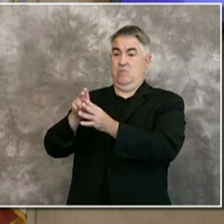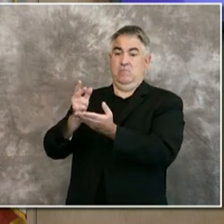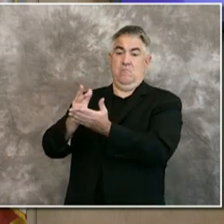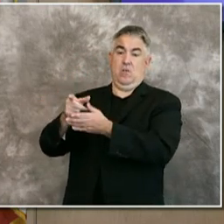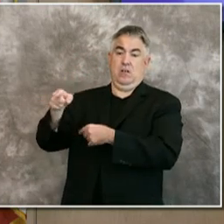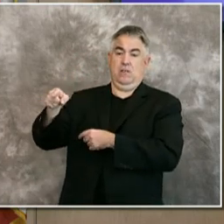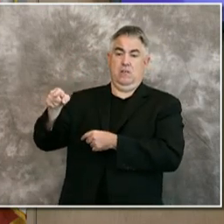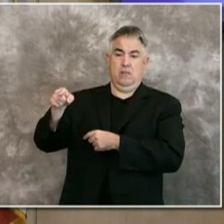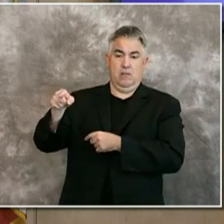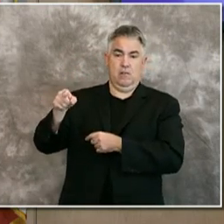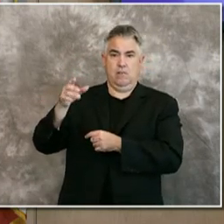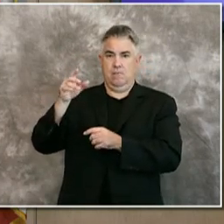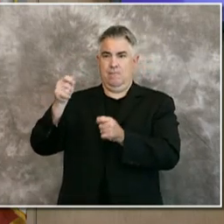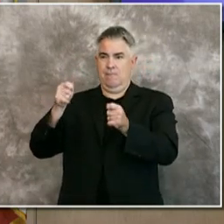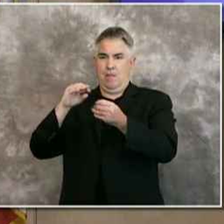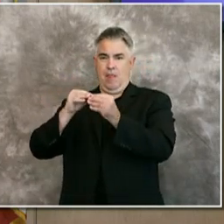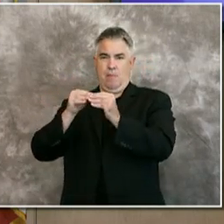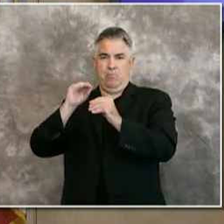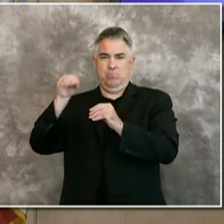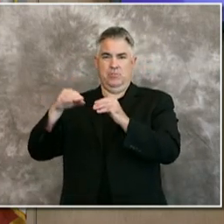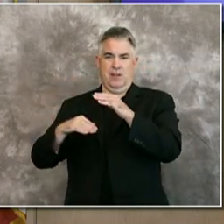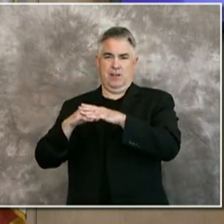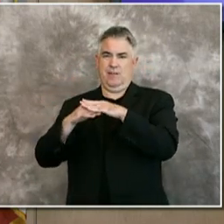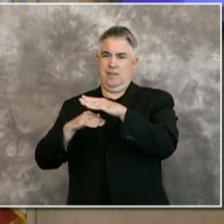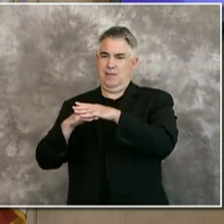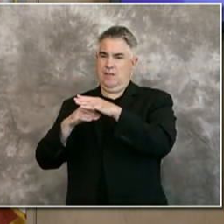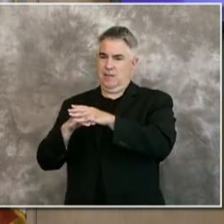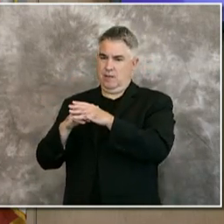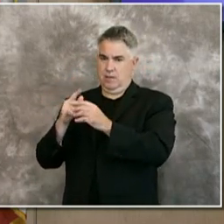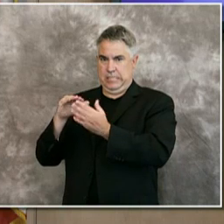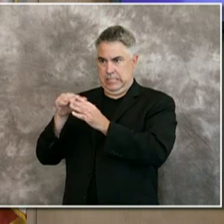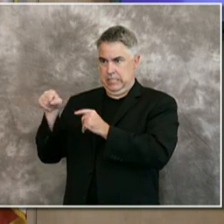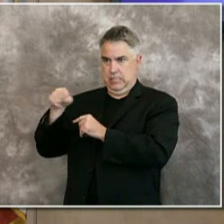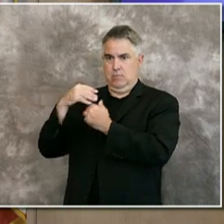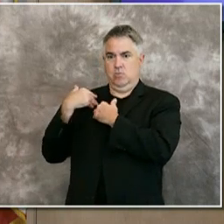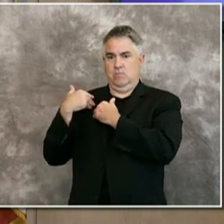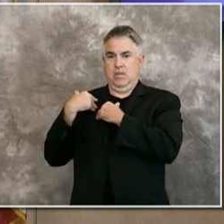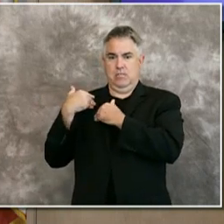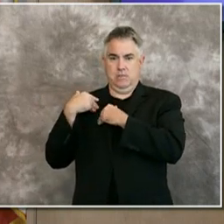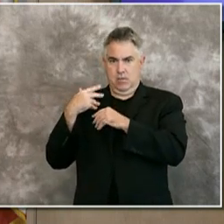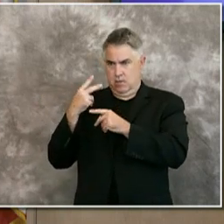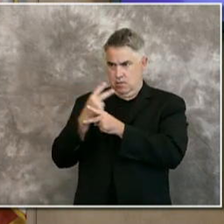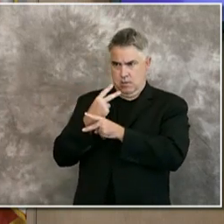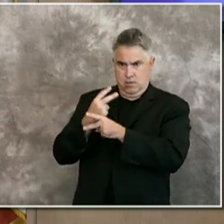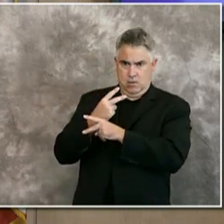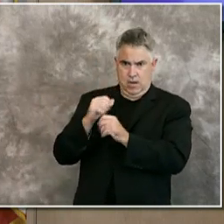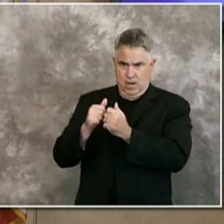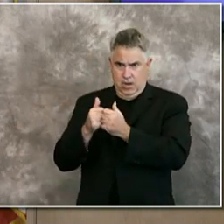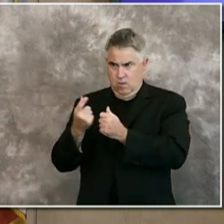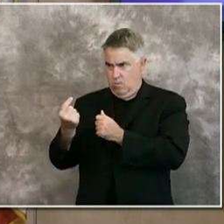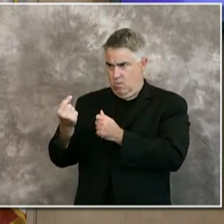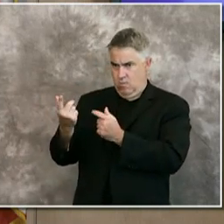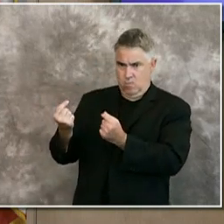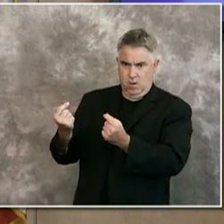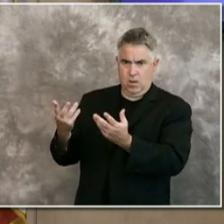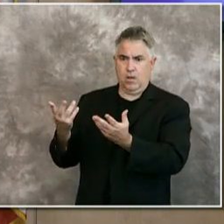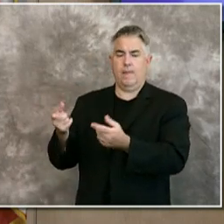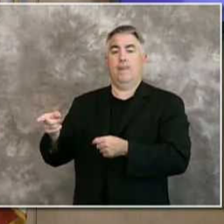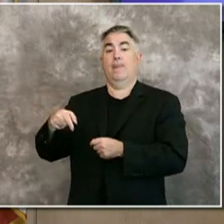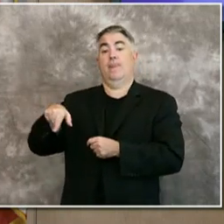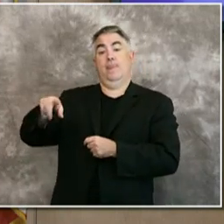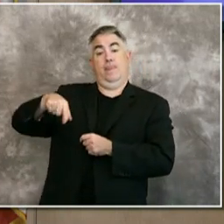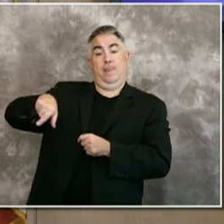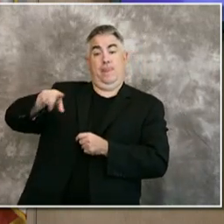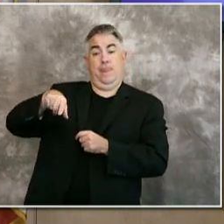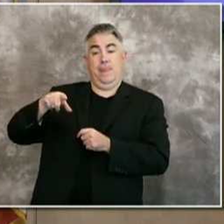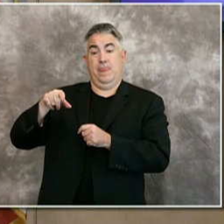capacity. We did talk with each of the cities to find out if what their directions were going to be, and the ones that got back to